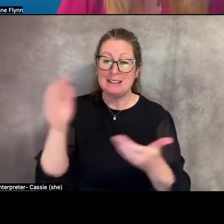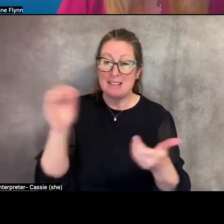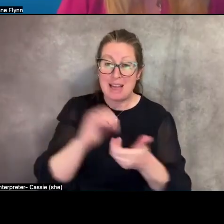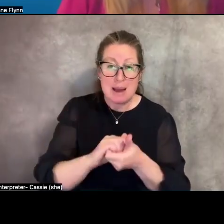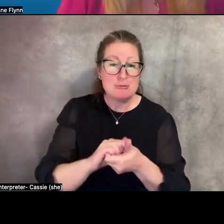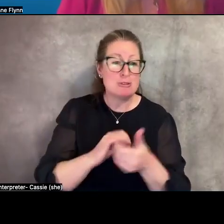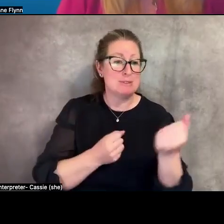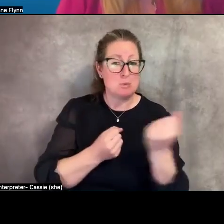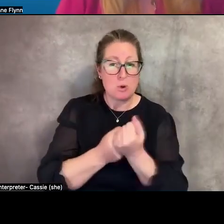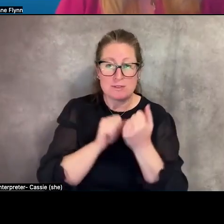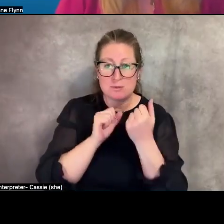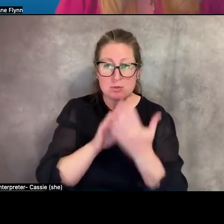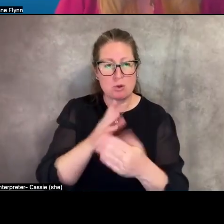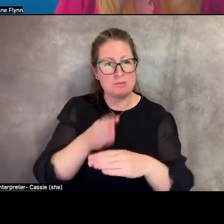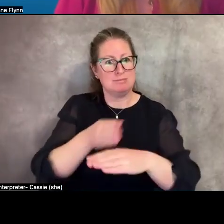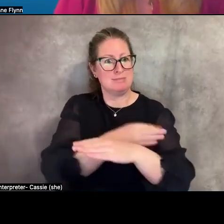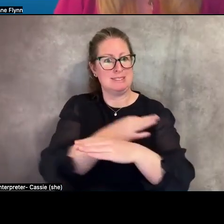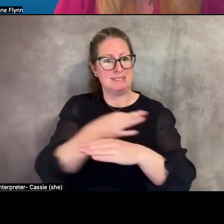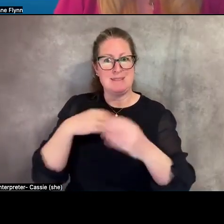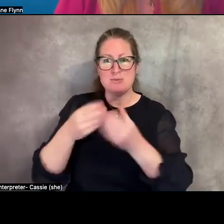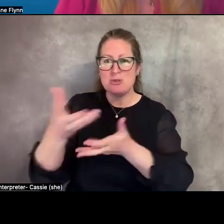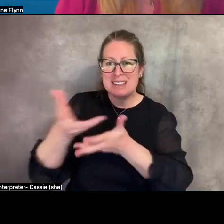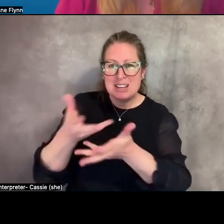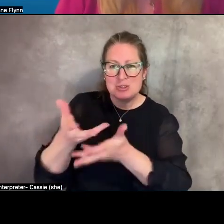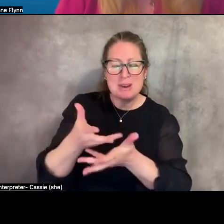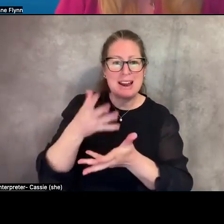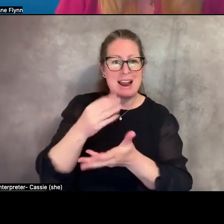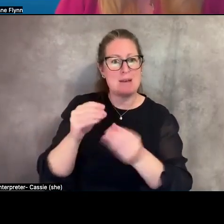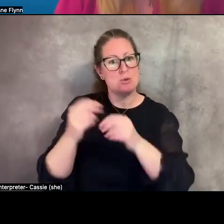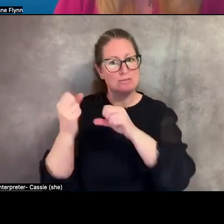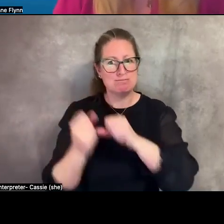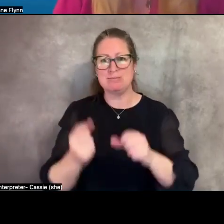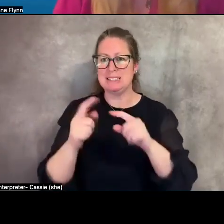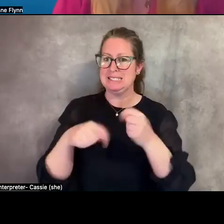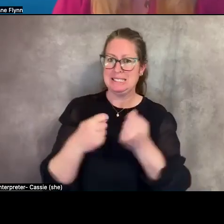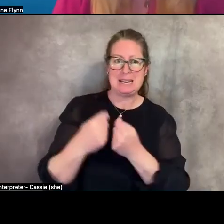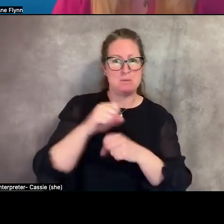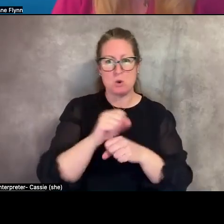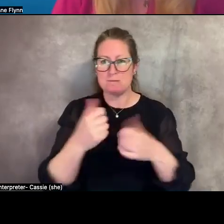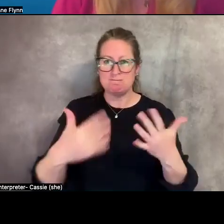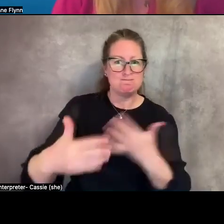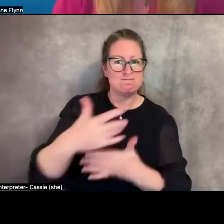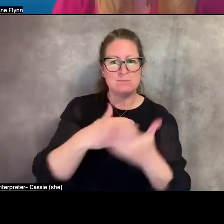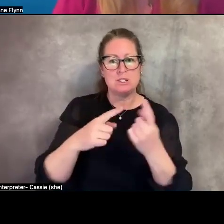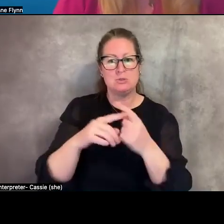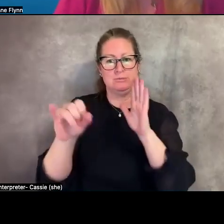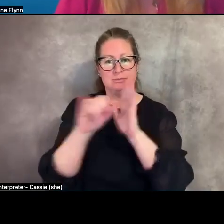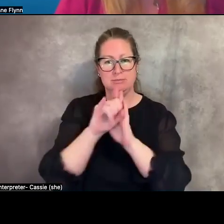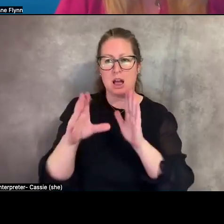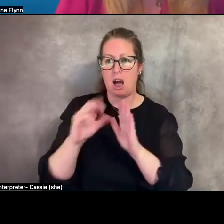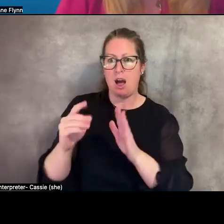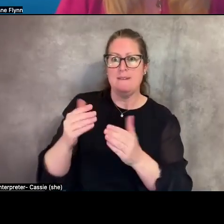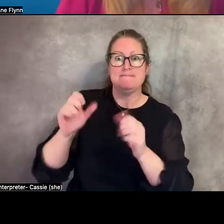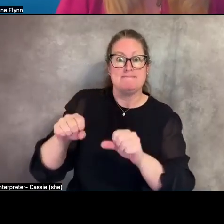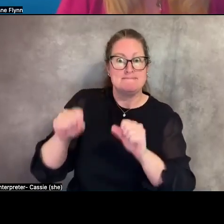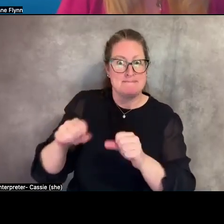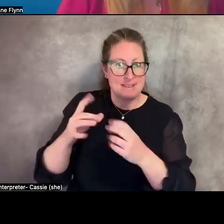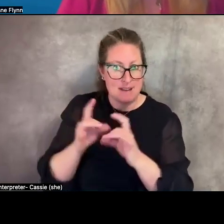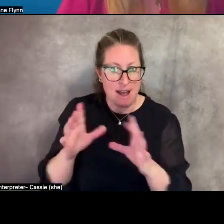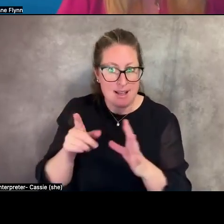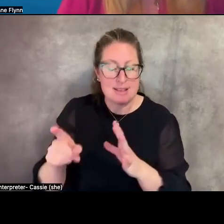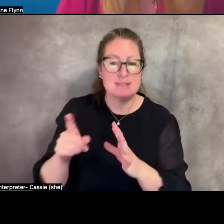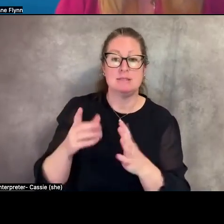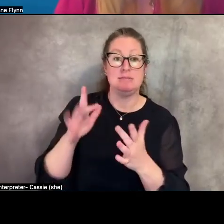approach enhanced staff engagement and strengthened teamwork to reinforce the identification of precipitous violence, techniques to